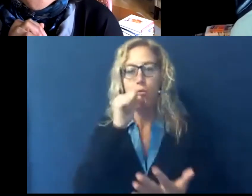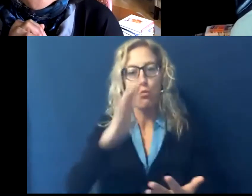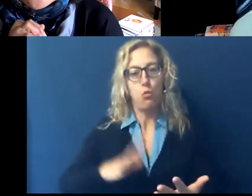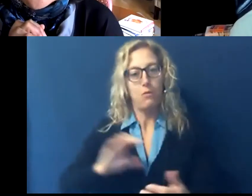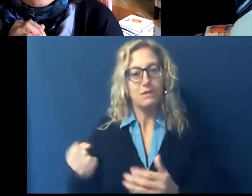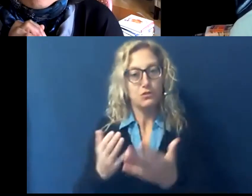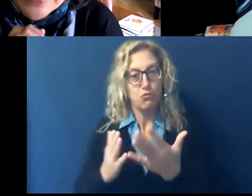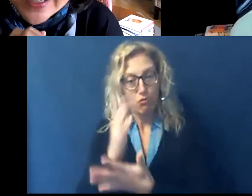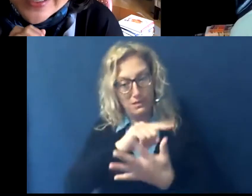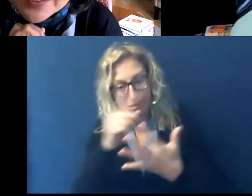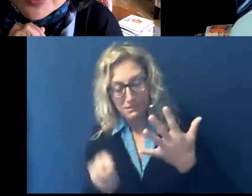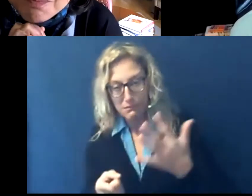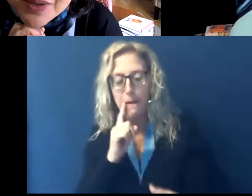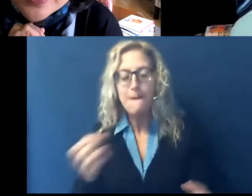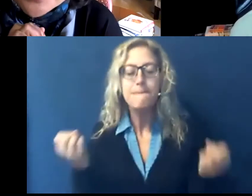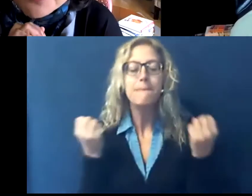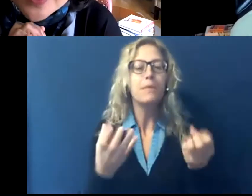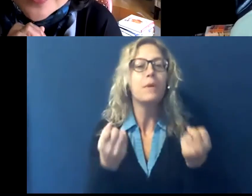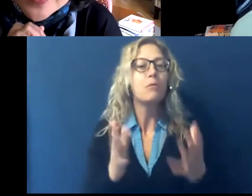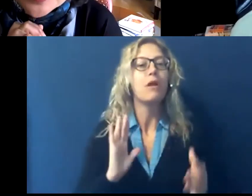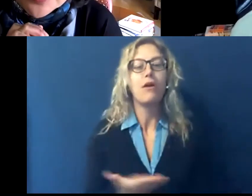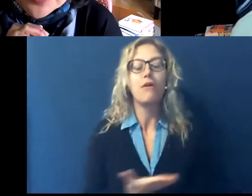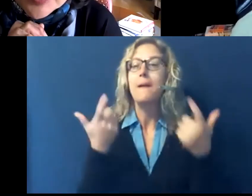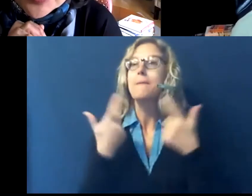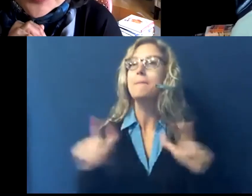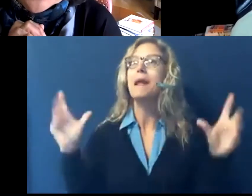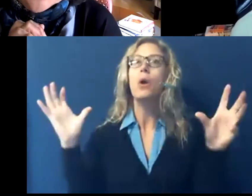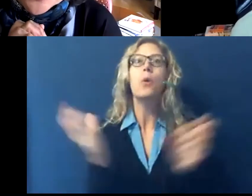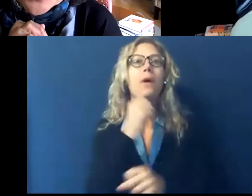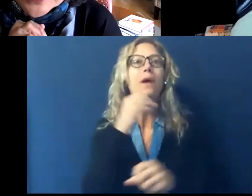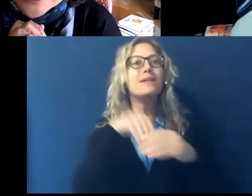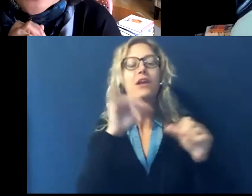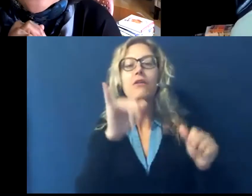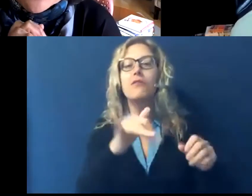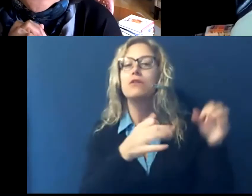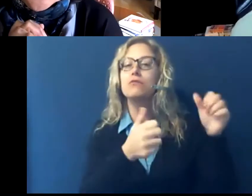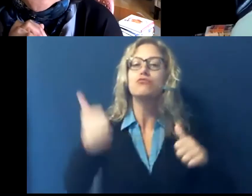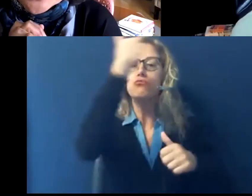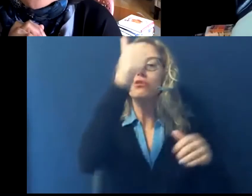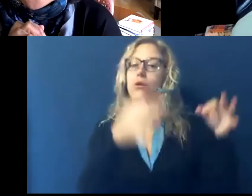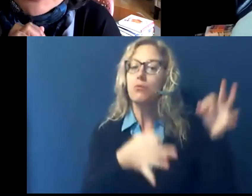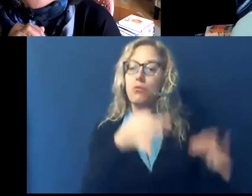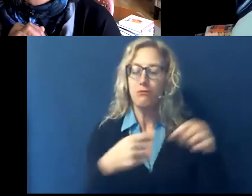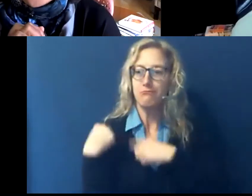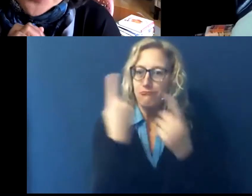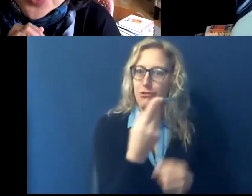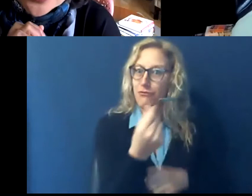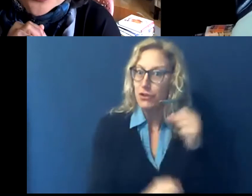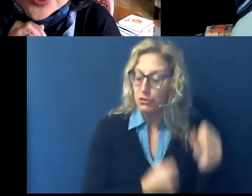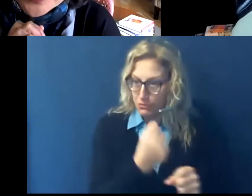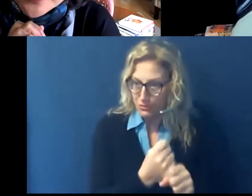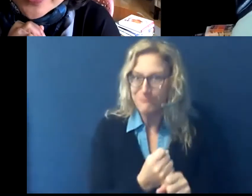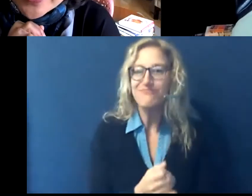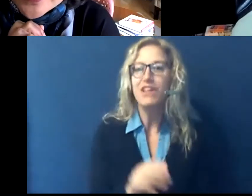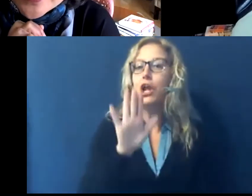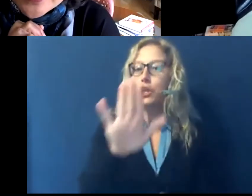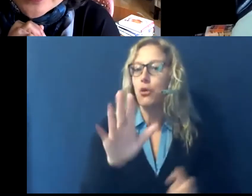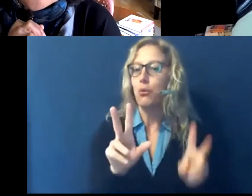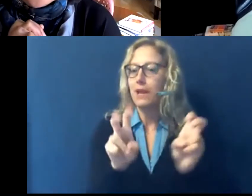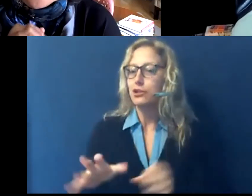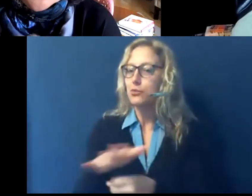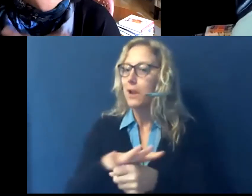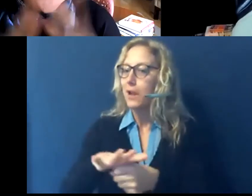rights. Many of our biggest wins in the Supreme Court over the last several years have come in your issue